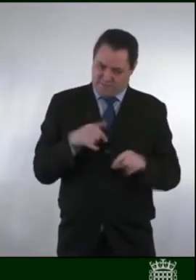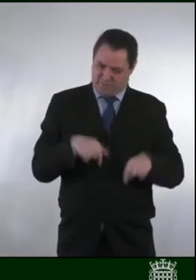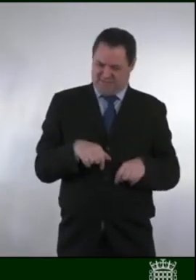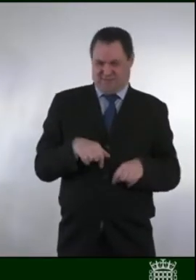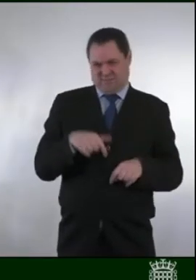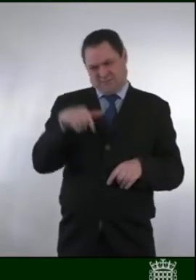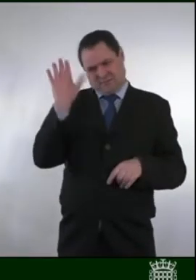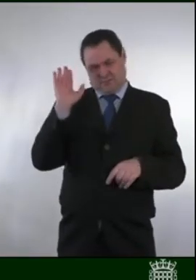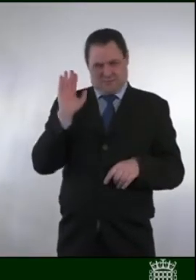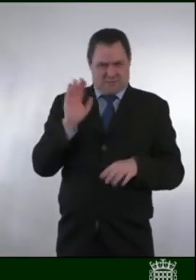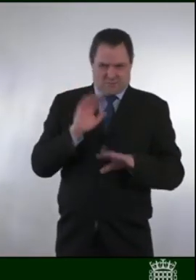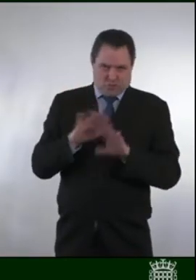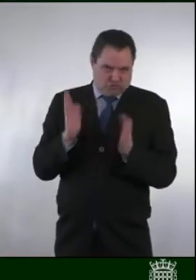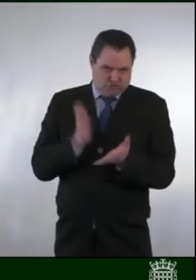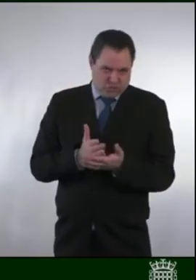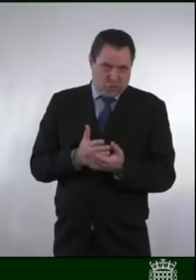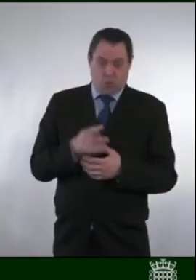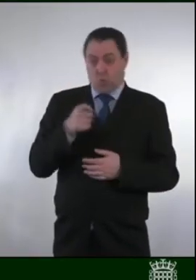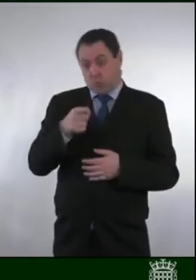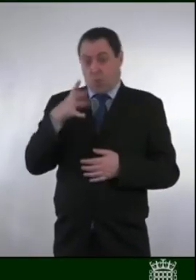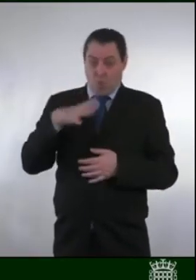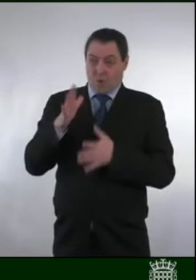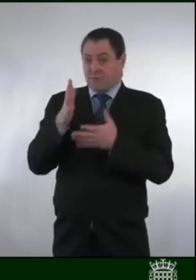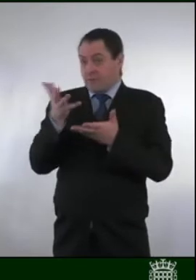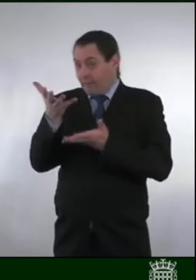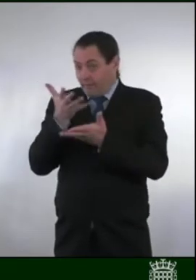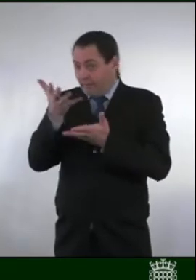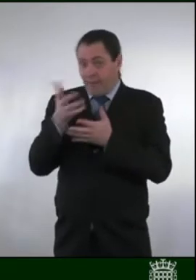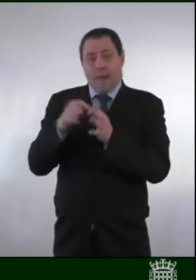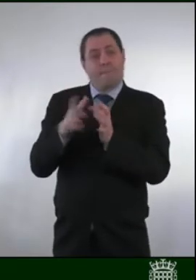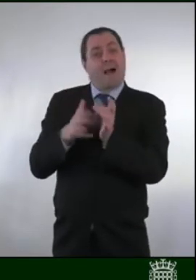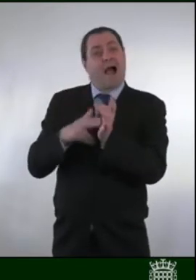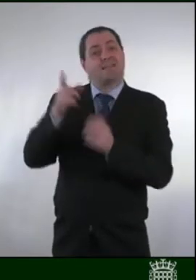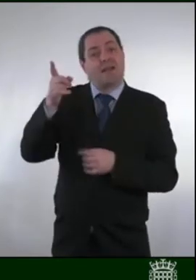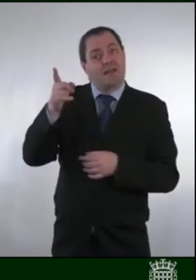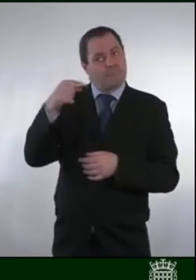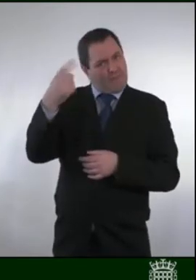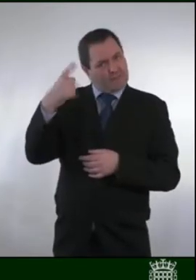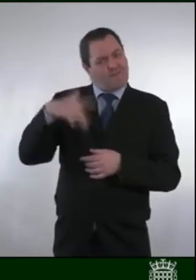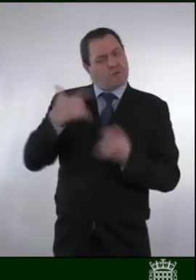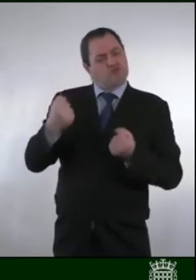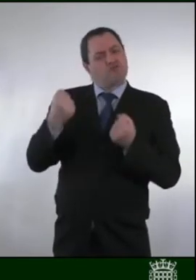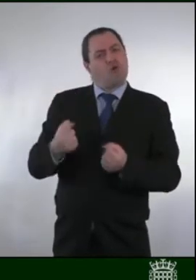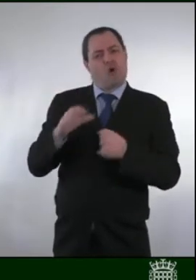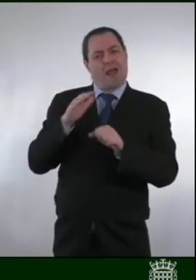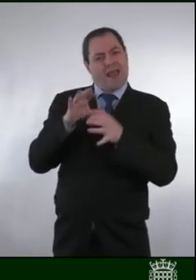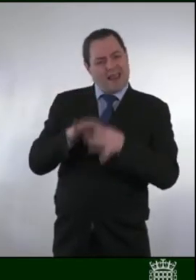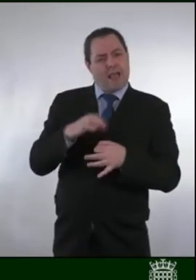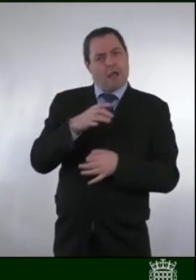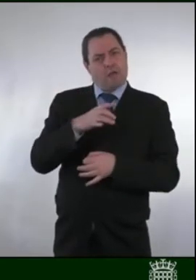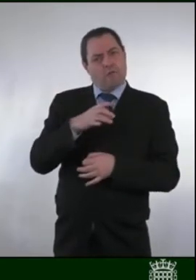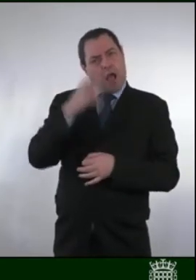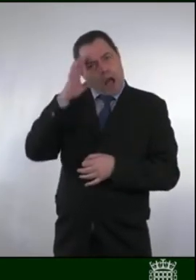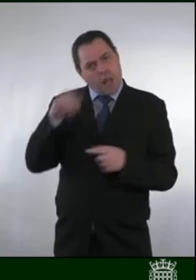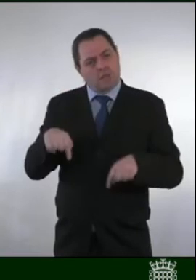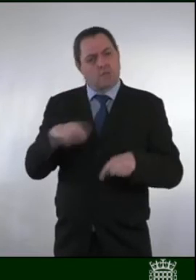Biden administration through the topic of Northern Ireland. As they and we try to move on from Trump and Trumpism, would being